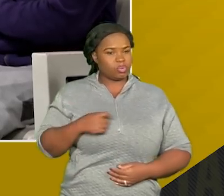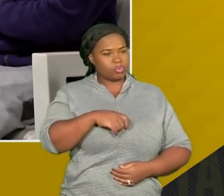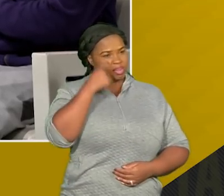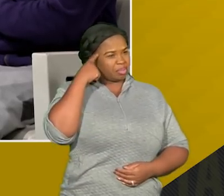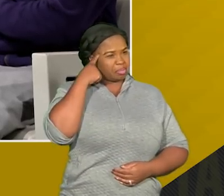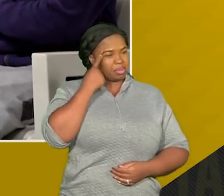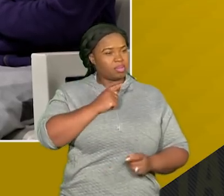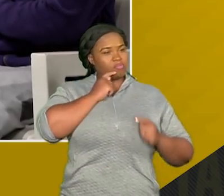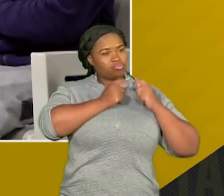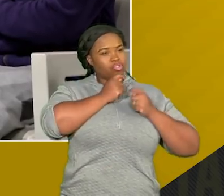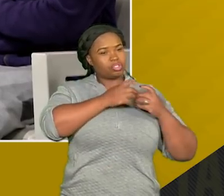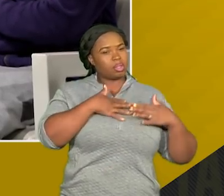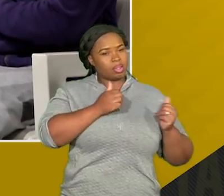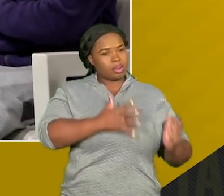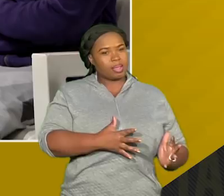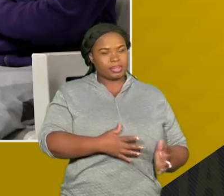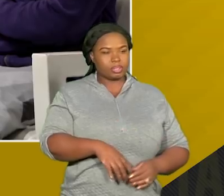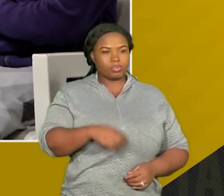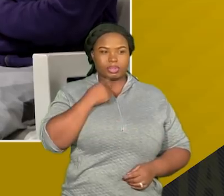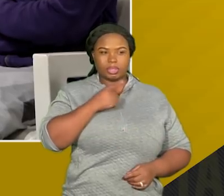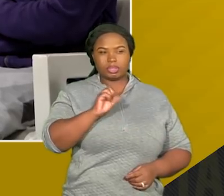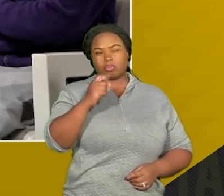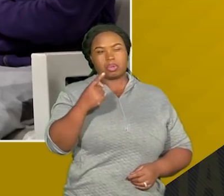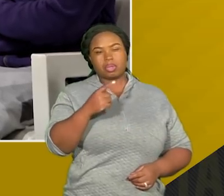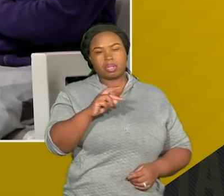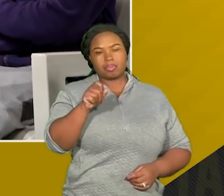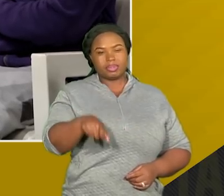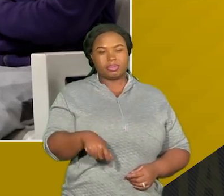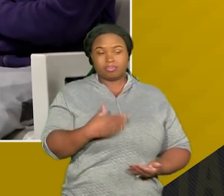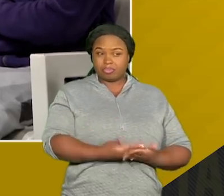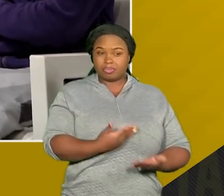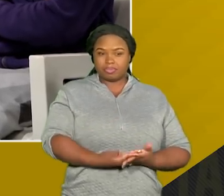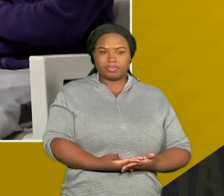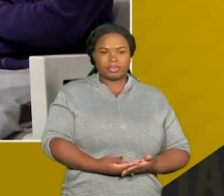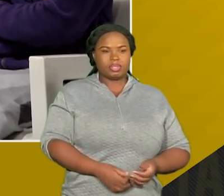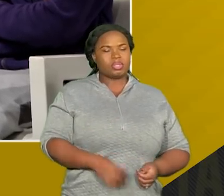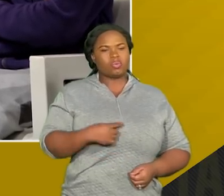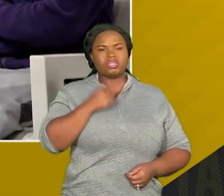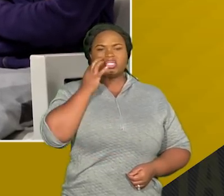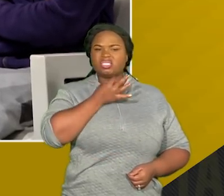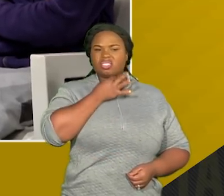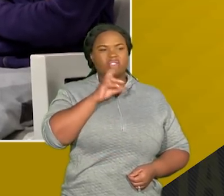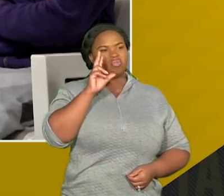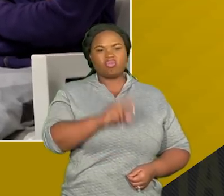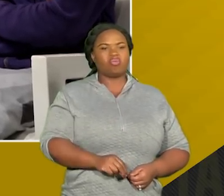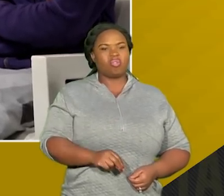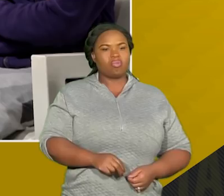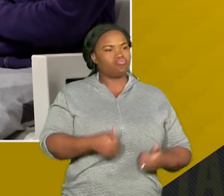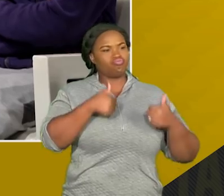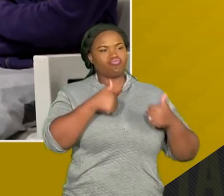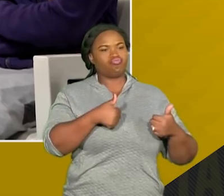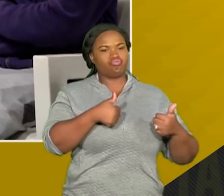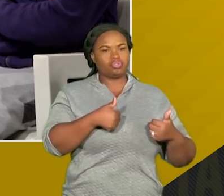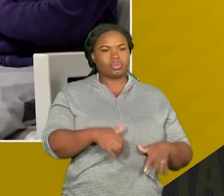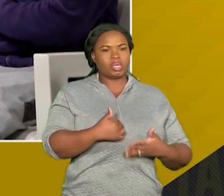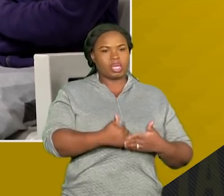traditional healer, they will never tell you that it's someone else? Is it possible because a traditional healer can tell you that no, you are fine, I can